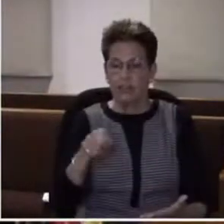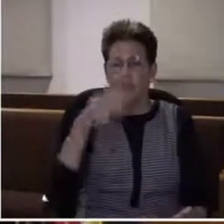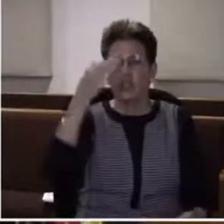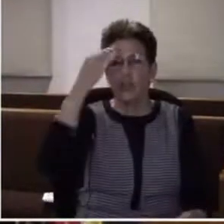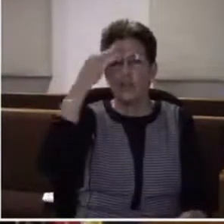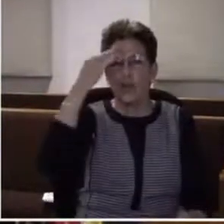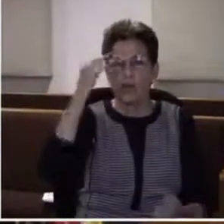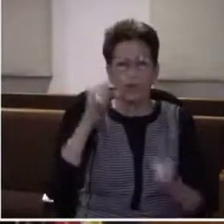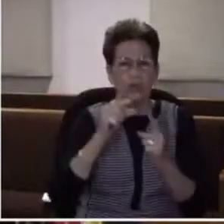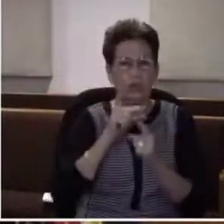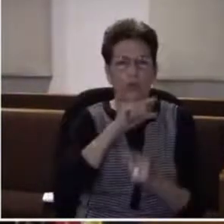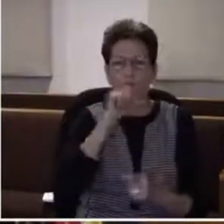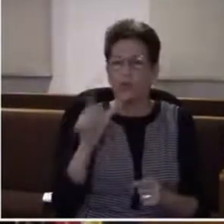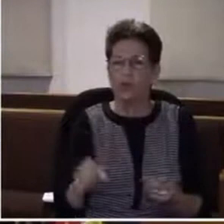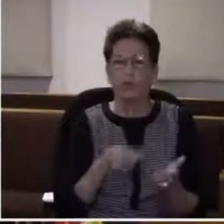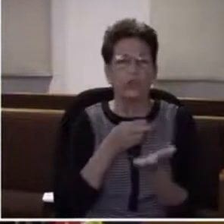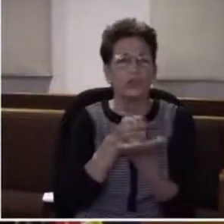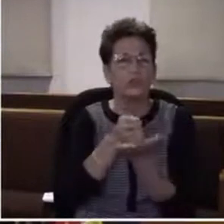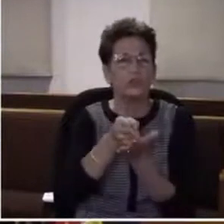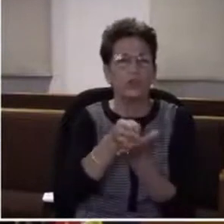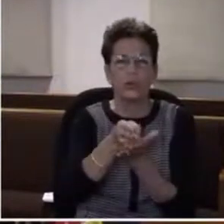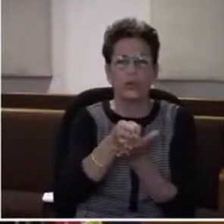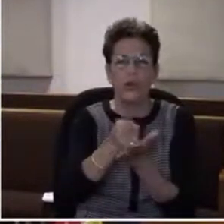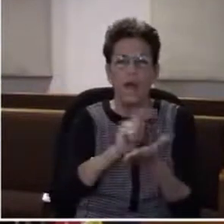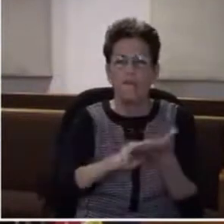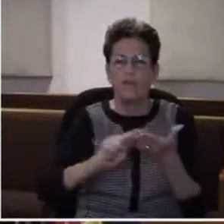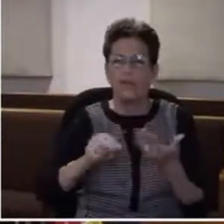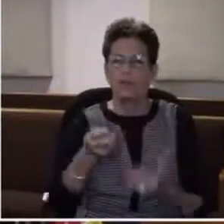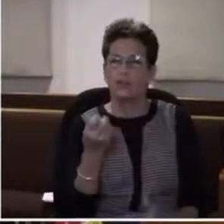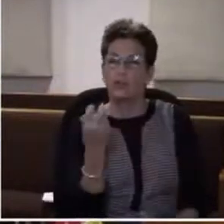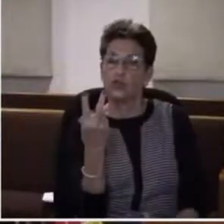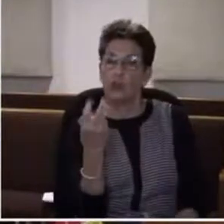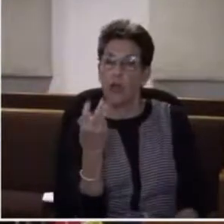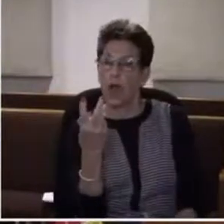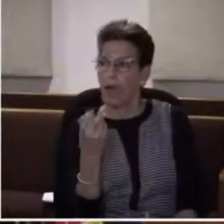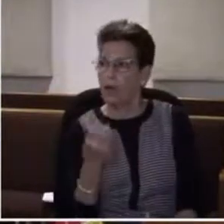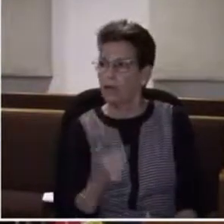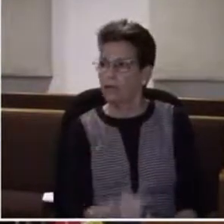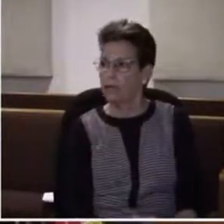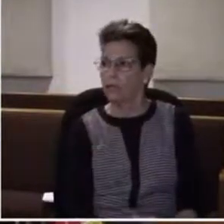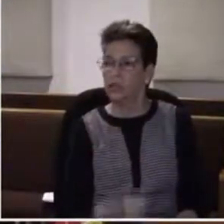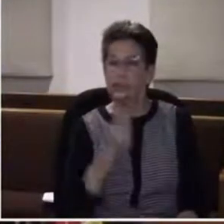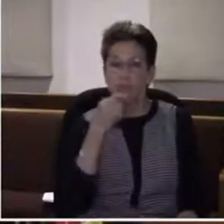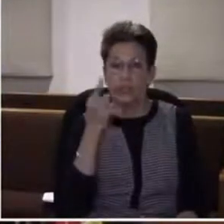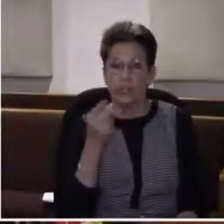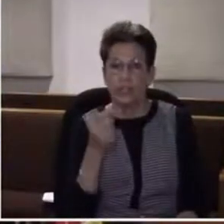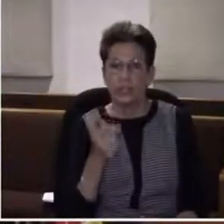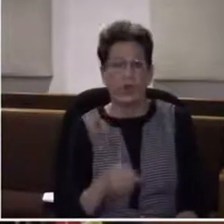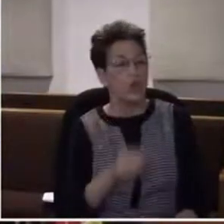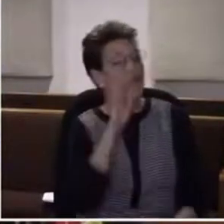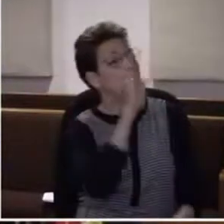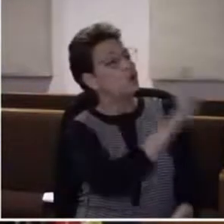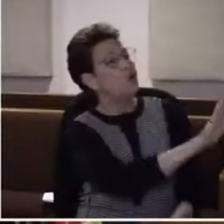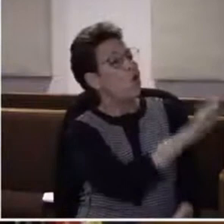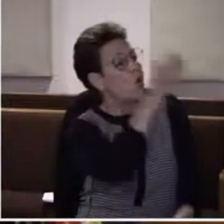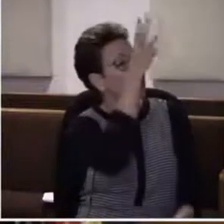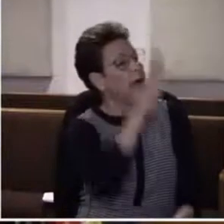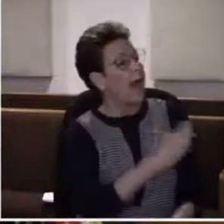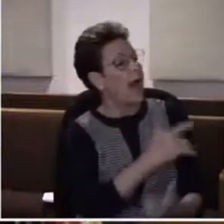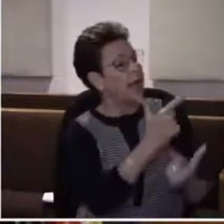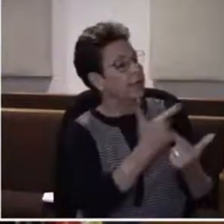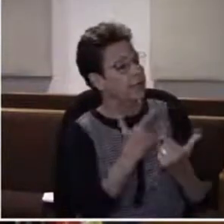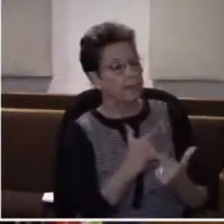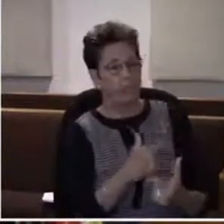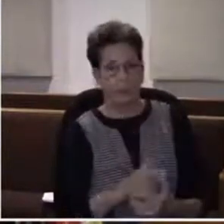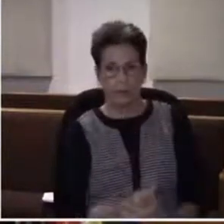that his mouth is truth. Verse number 12, as your God, not my God, your God liveth. You